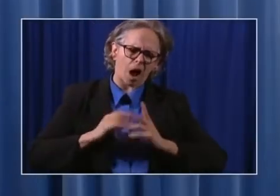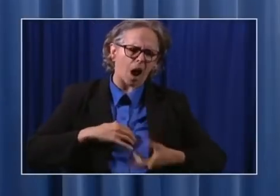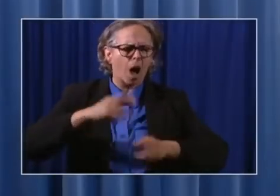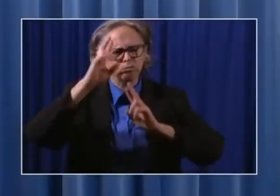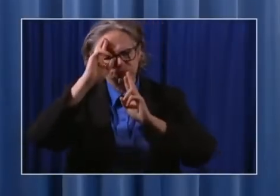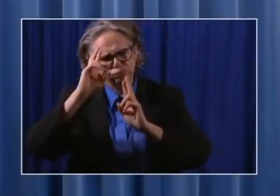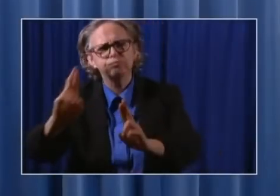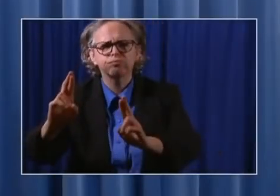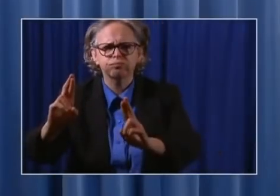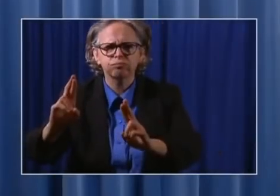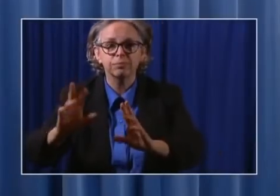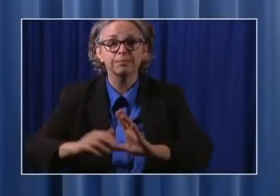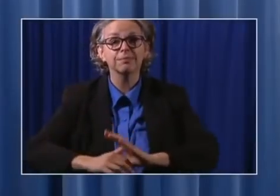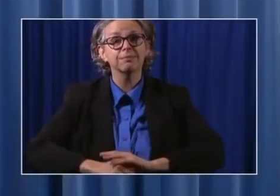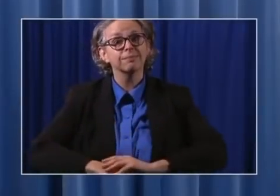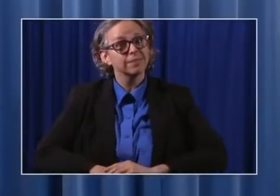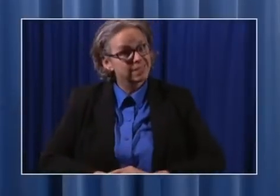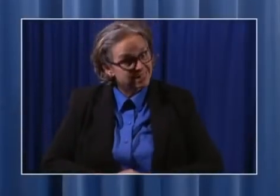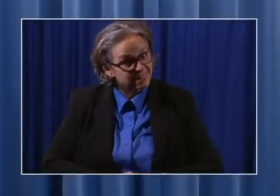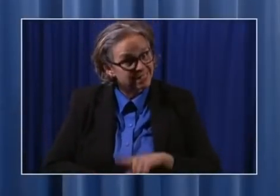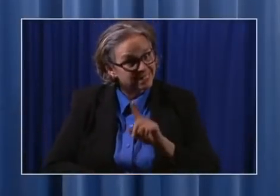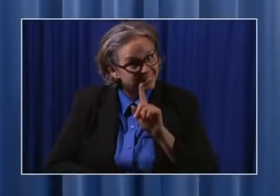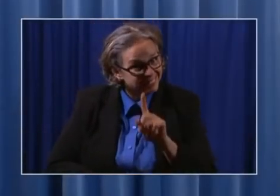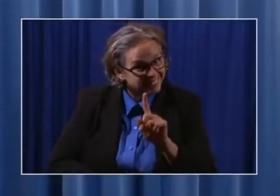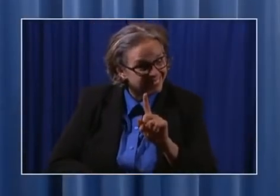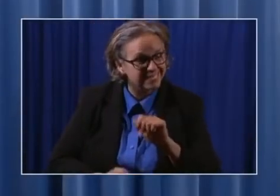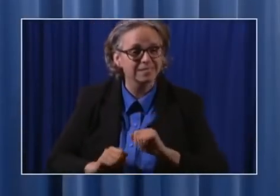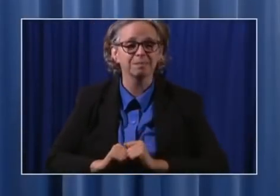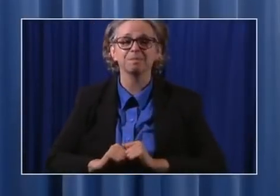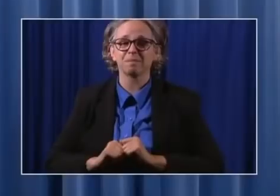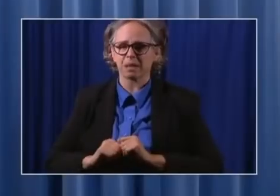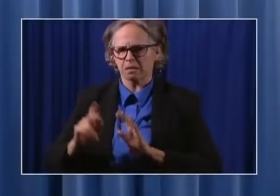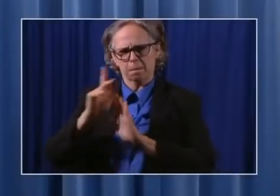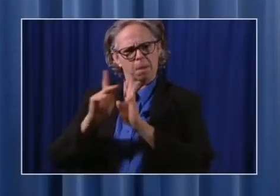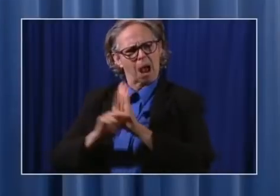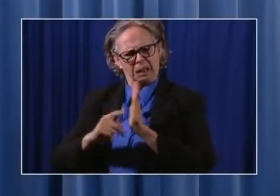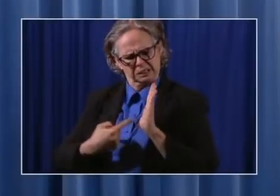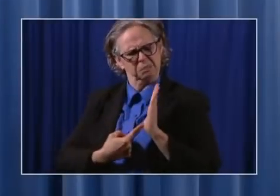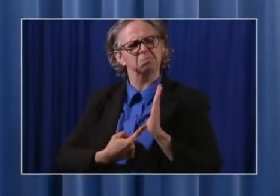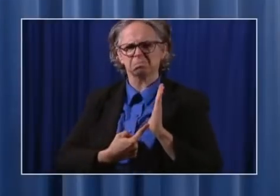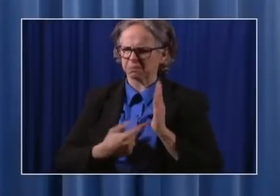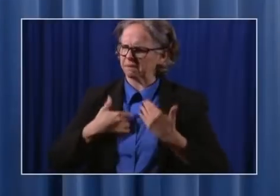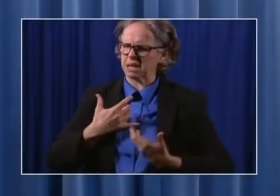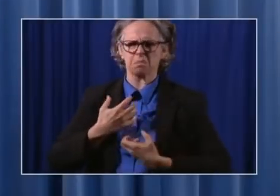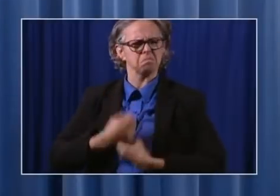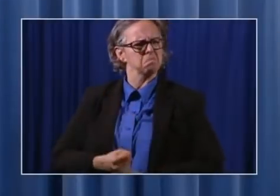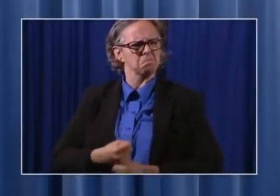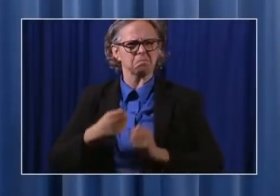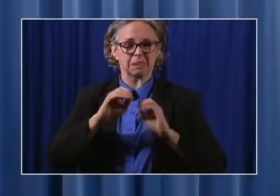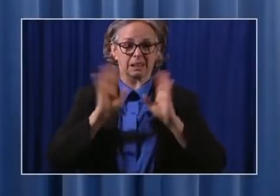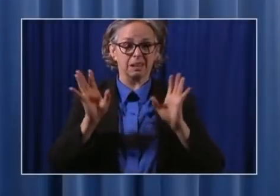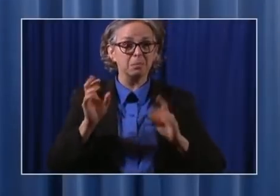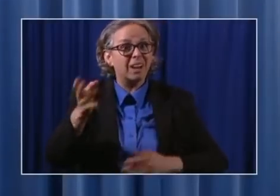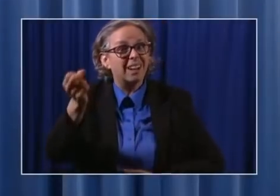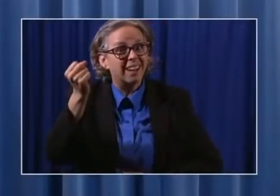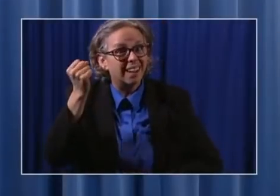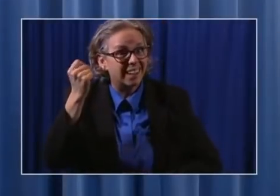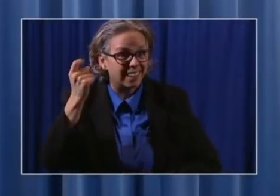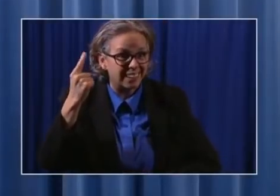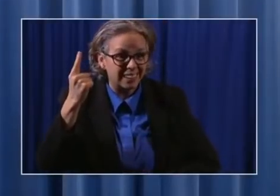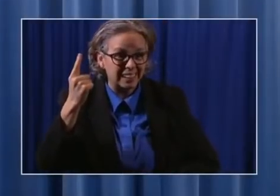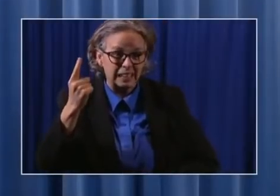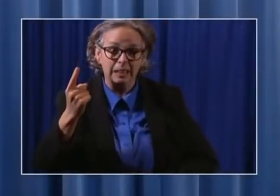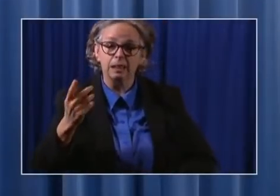However, it is also clear, as I think about this, that no matter how good this policy is,